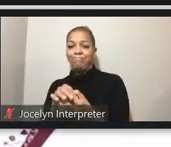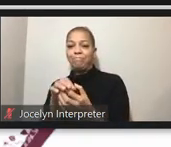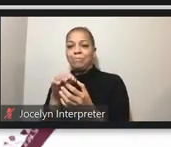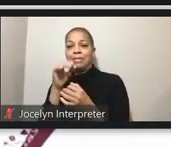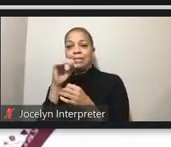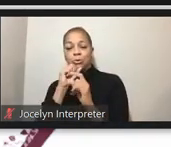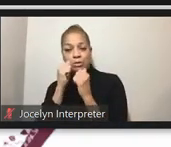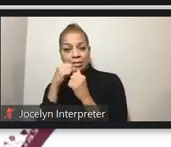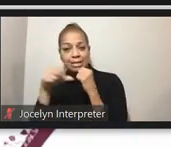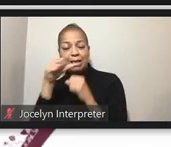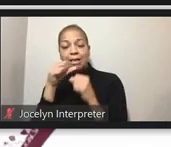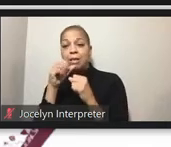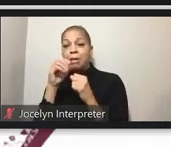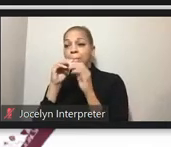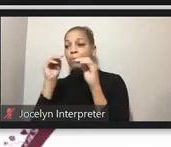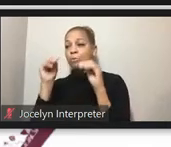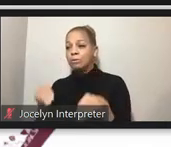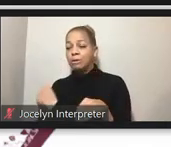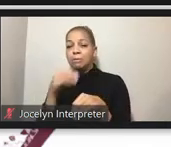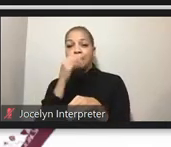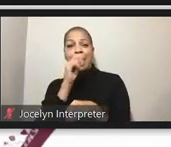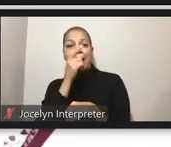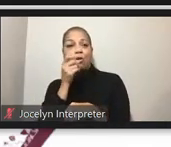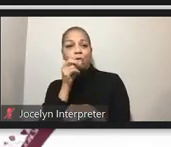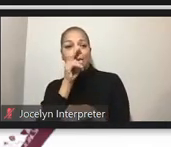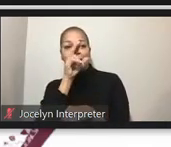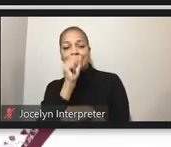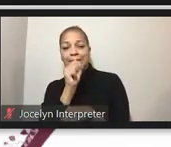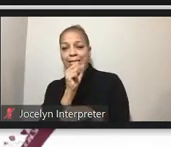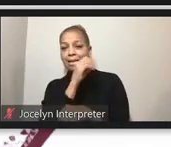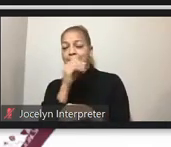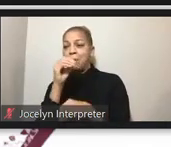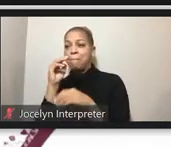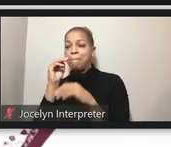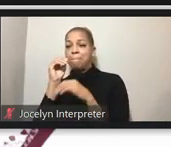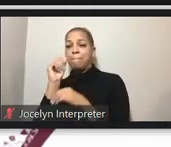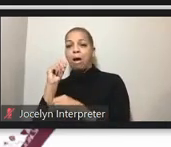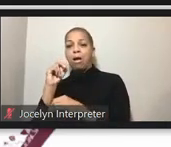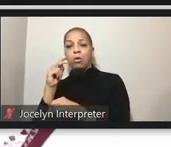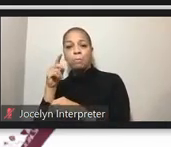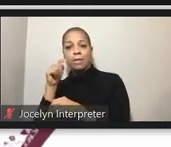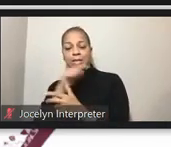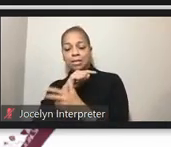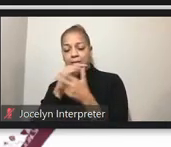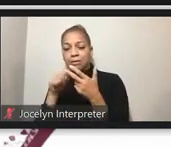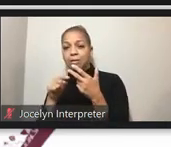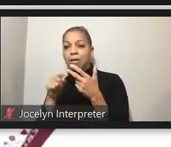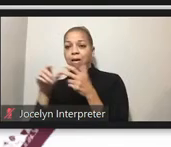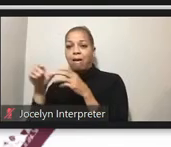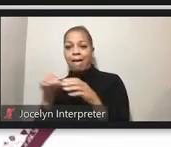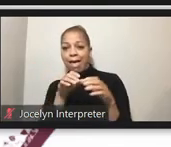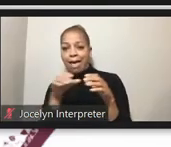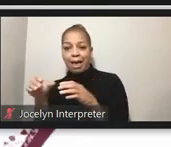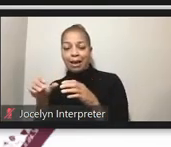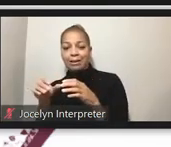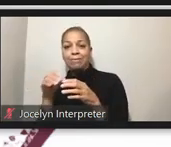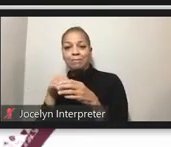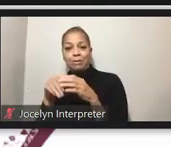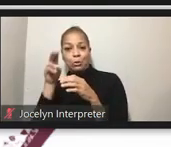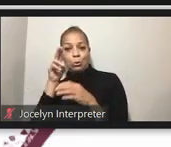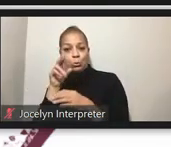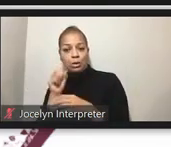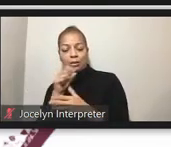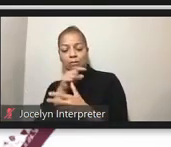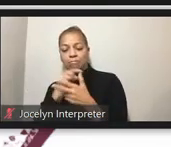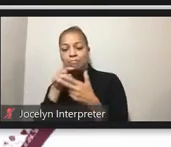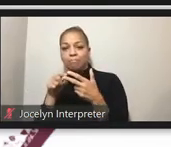Museums, galleries, and monuments are active agents of the US as they contribute